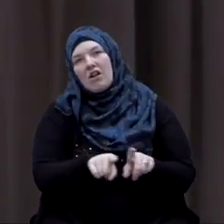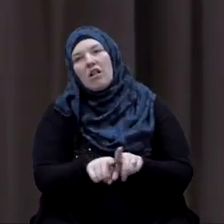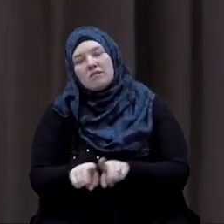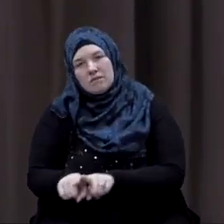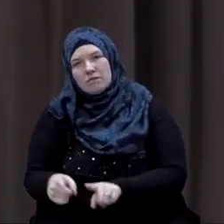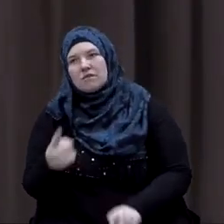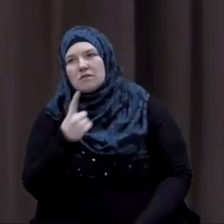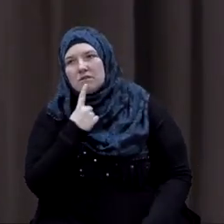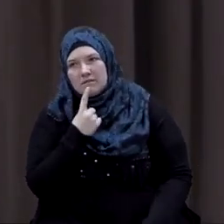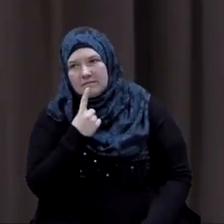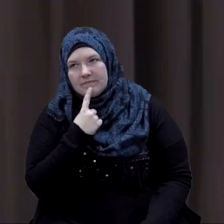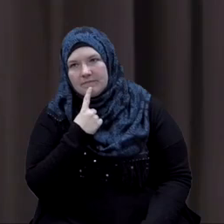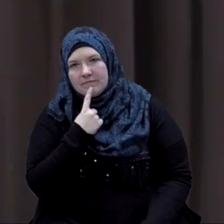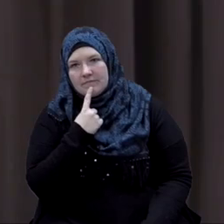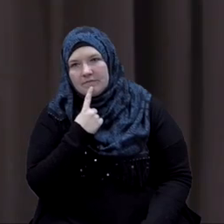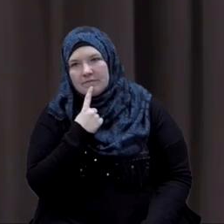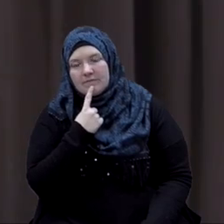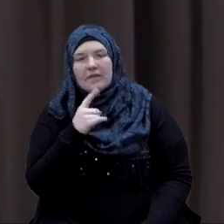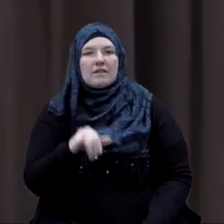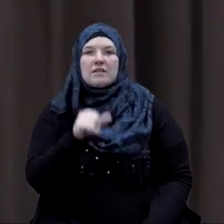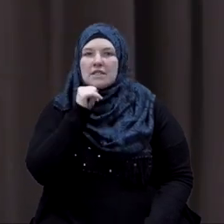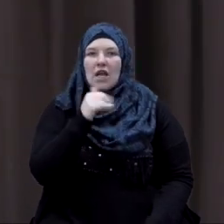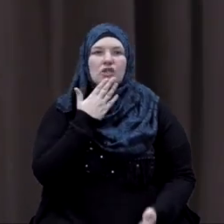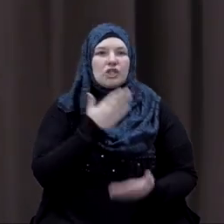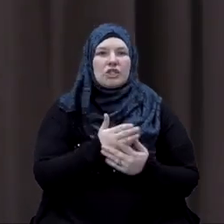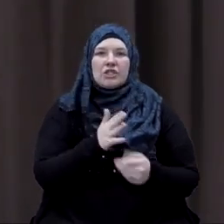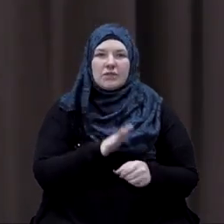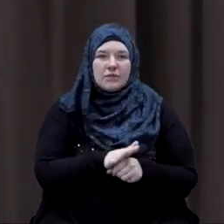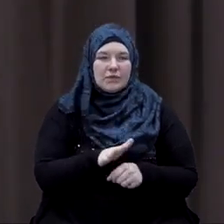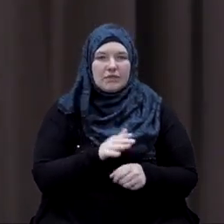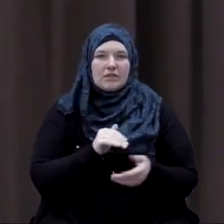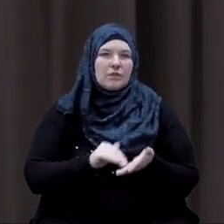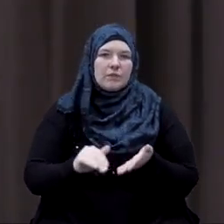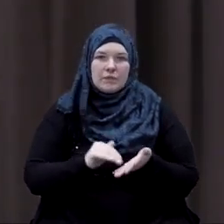sense that that is not an excuse.